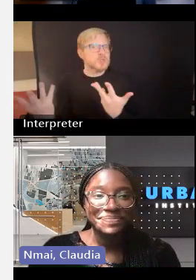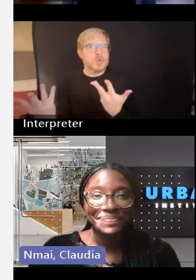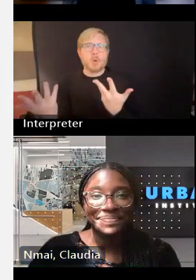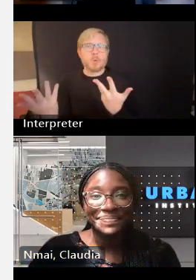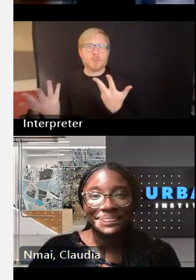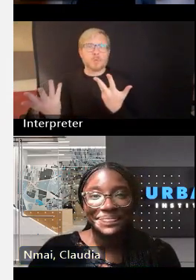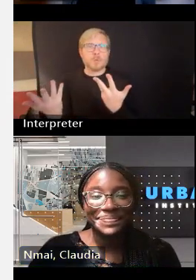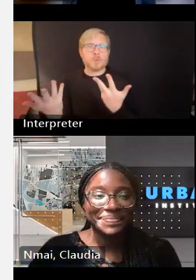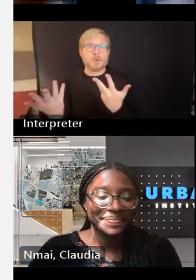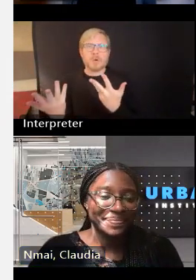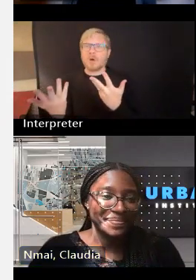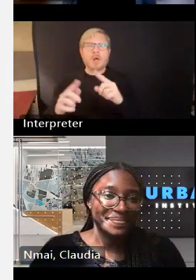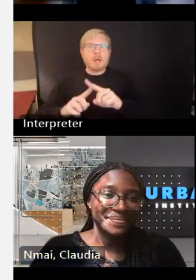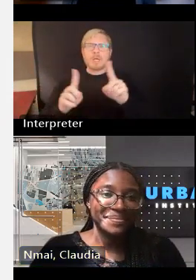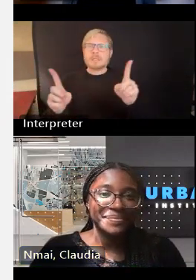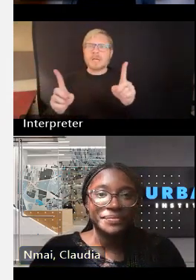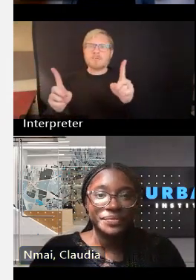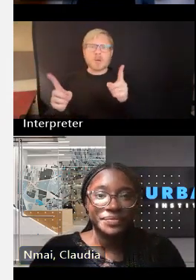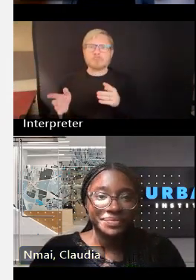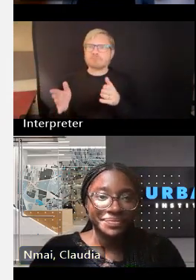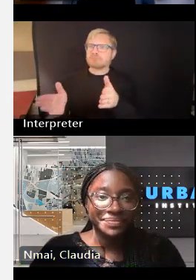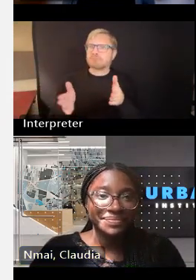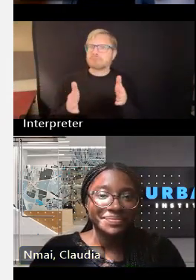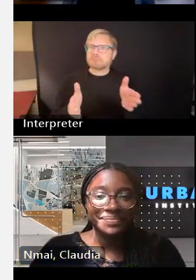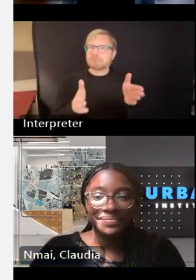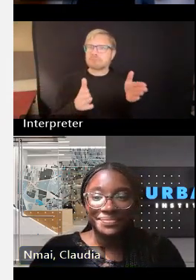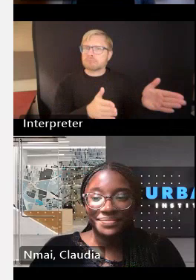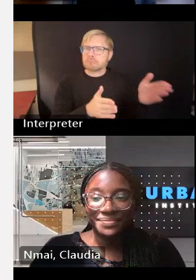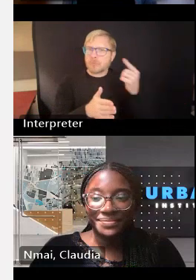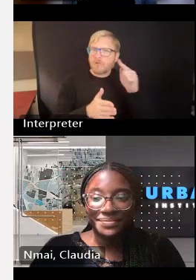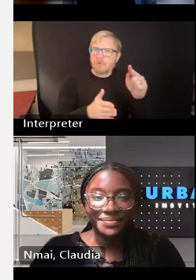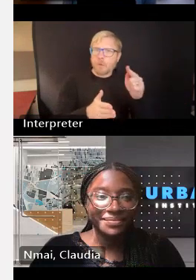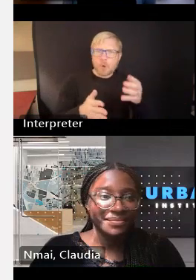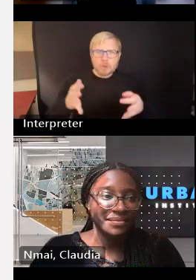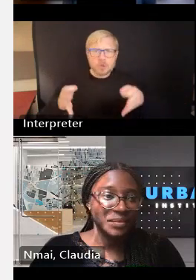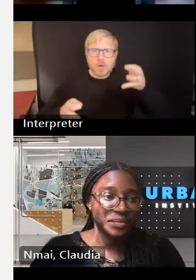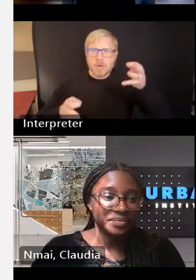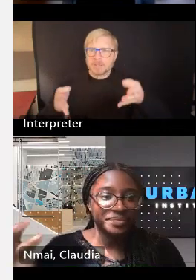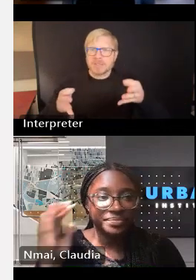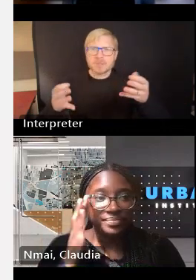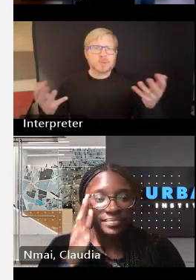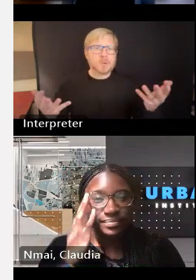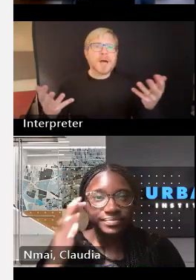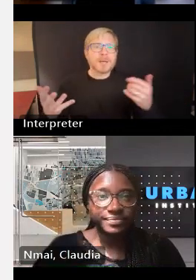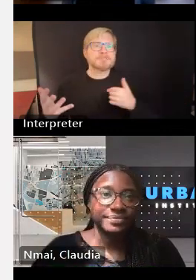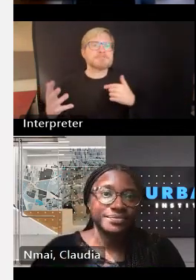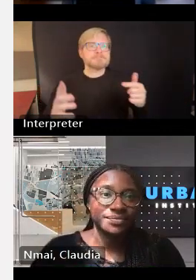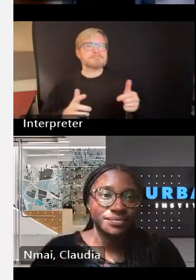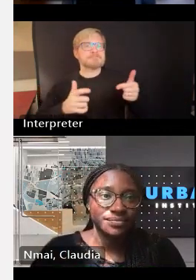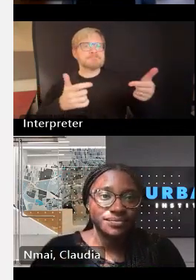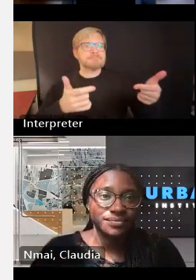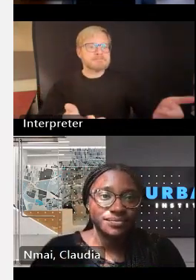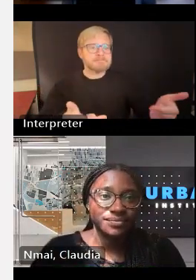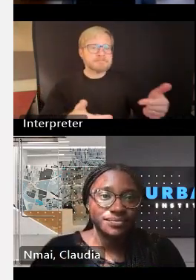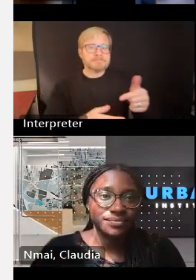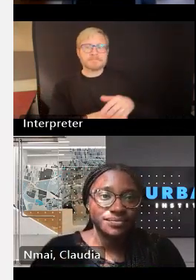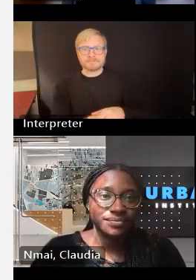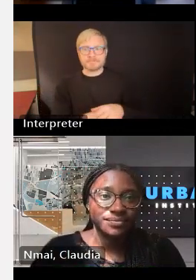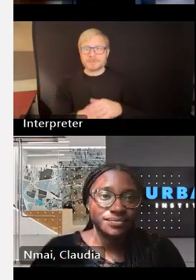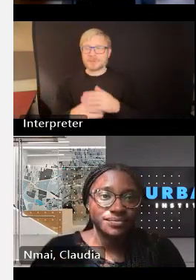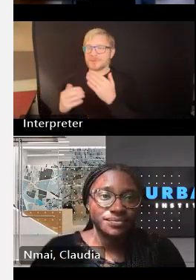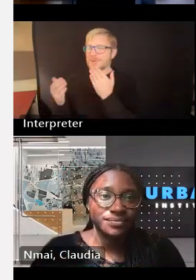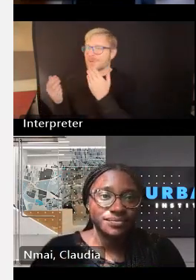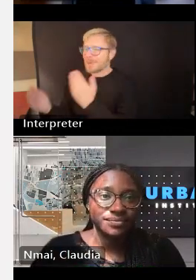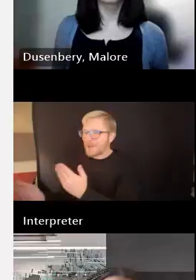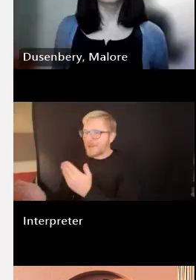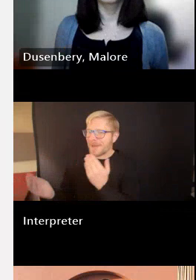justice. Thank you so much, Claudia and Orchid, for your insightful comments and helping us